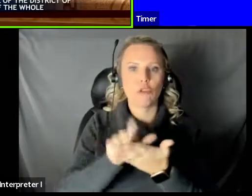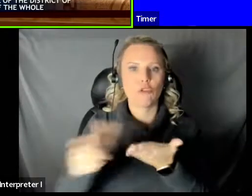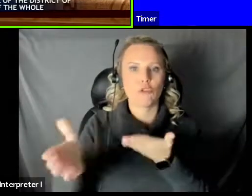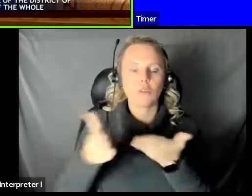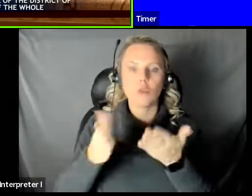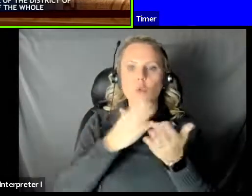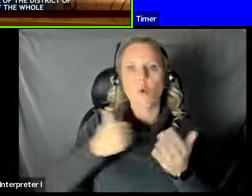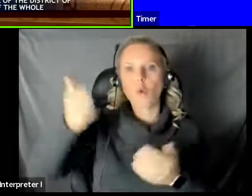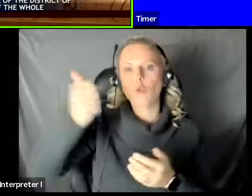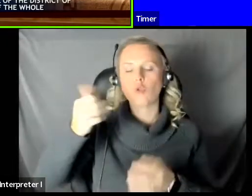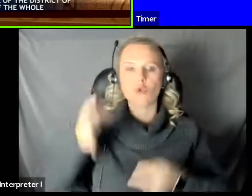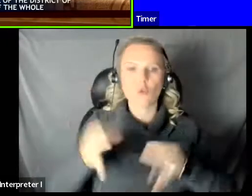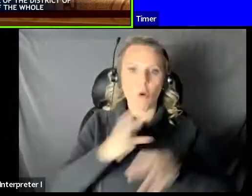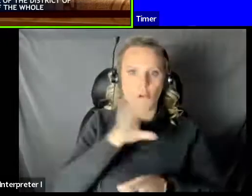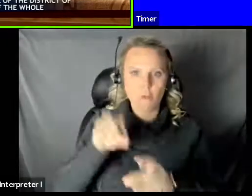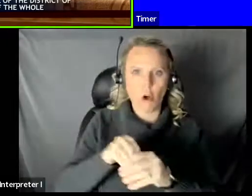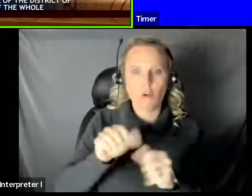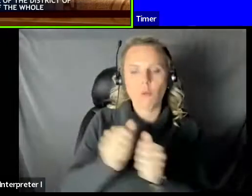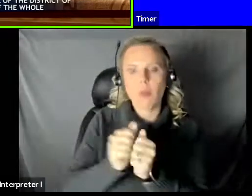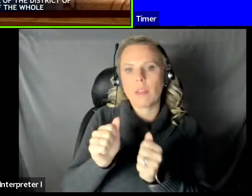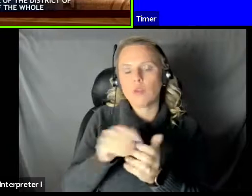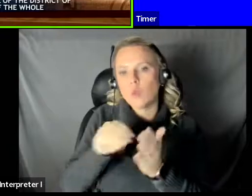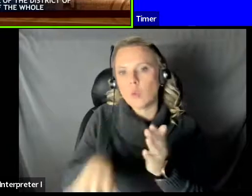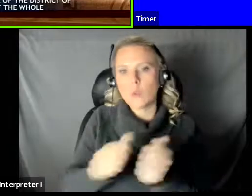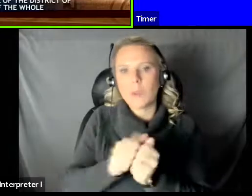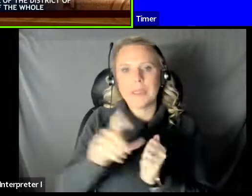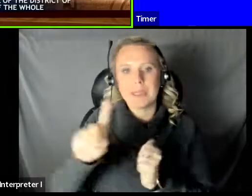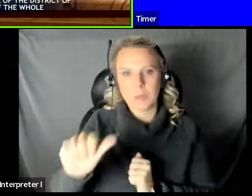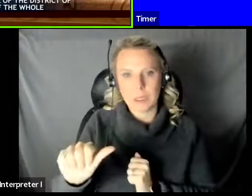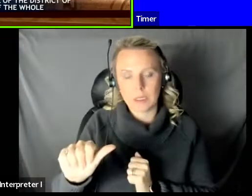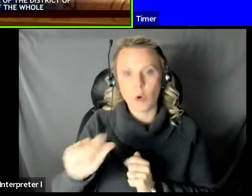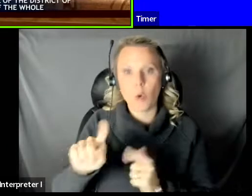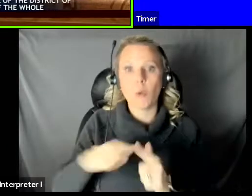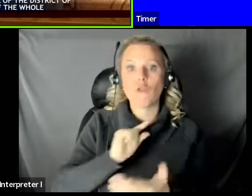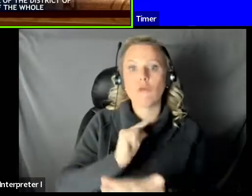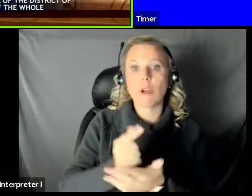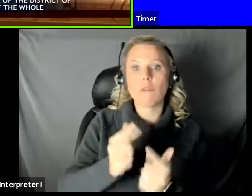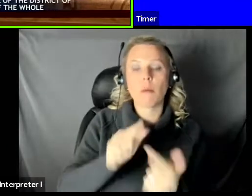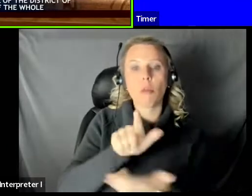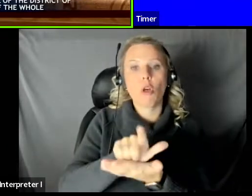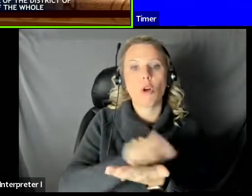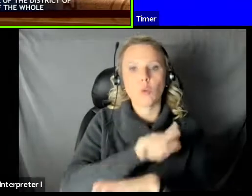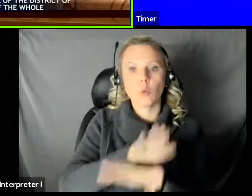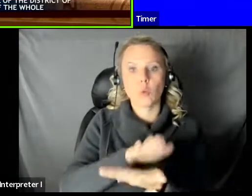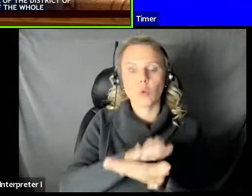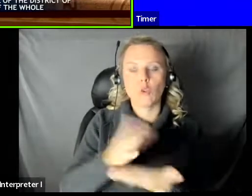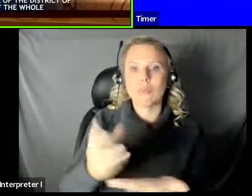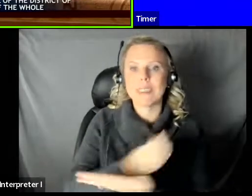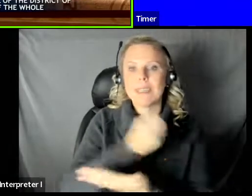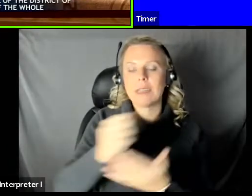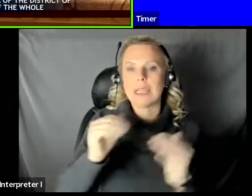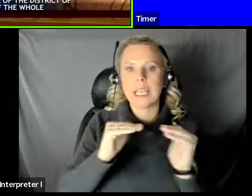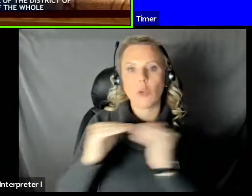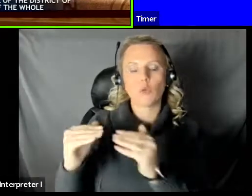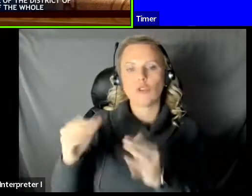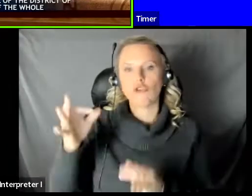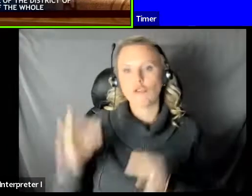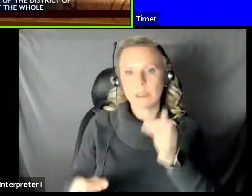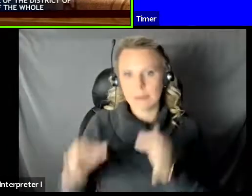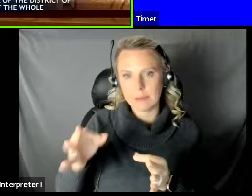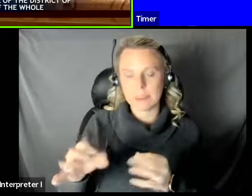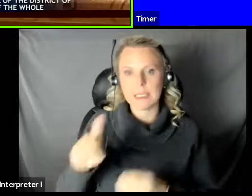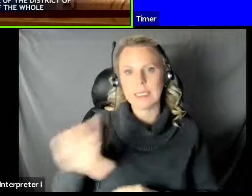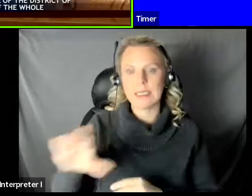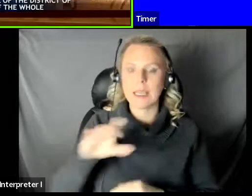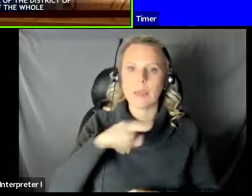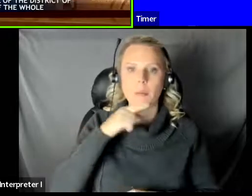older court-involved students with disabilities. Upon graduating from law school, she received an Equal Justice Works Fellowship at the DC Public